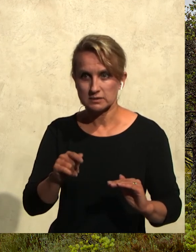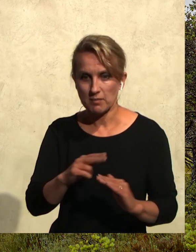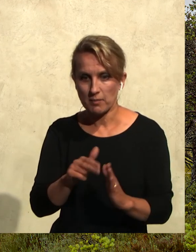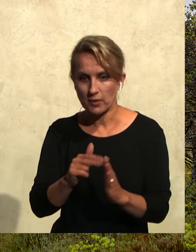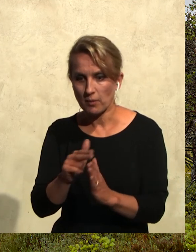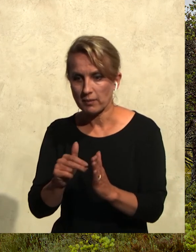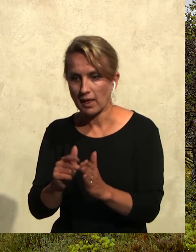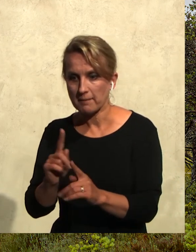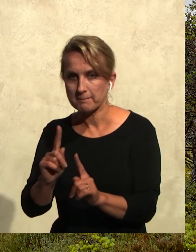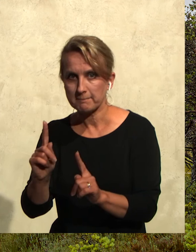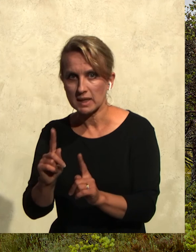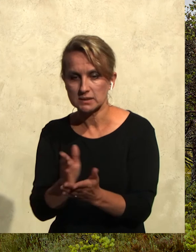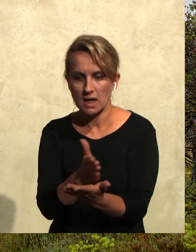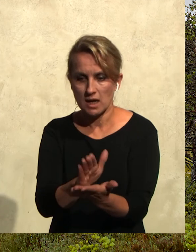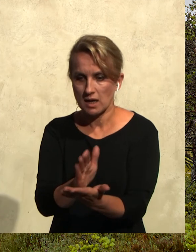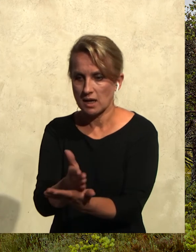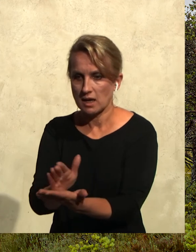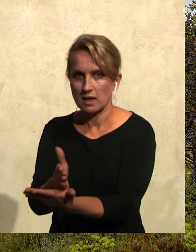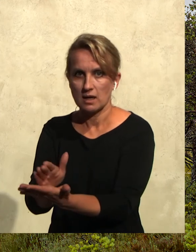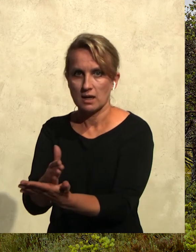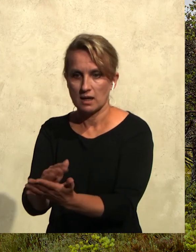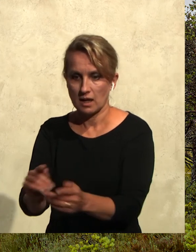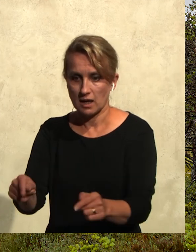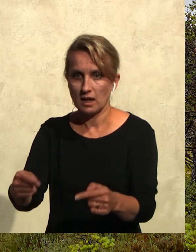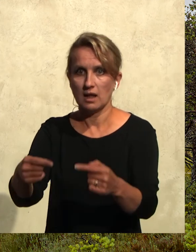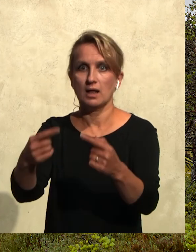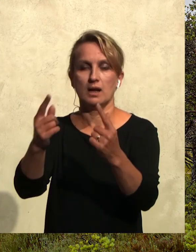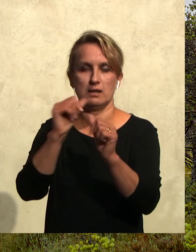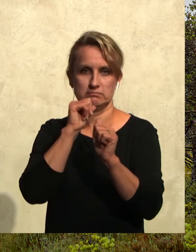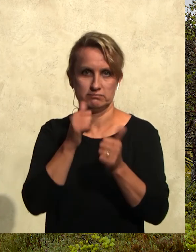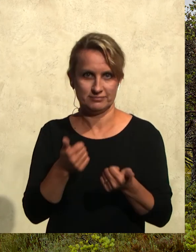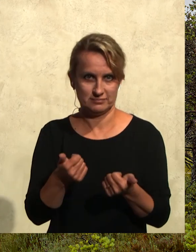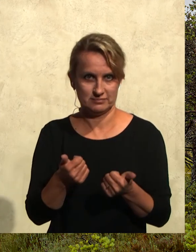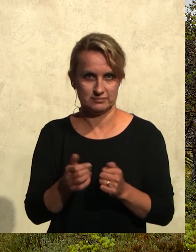So a subnational, focus on subnational adaptation and needs.